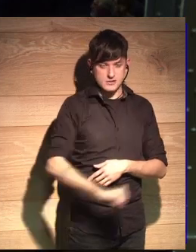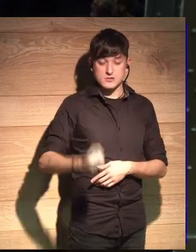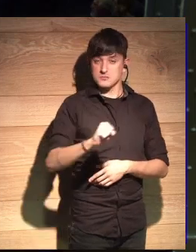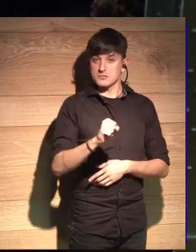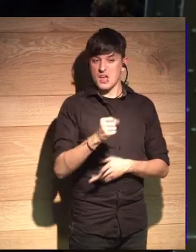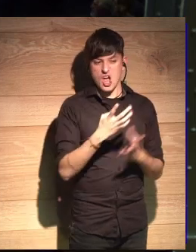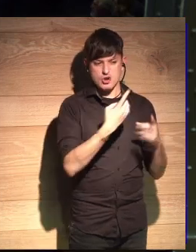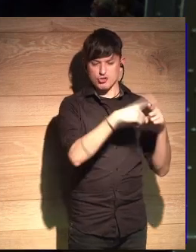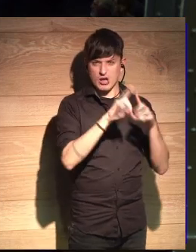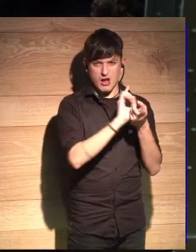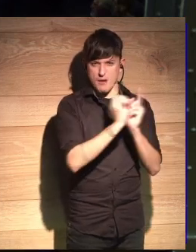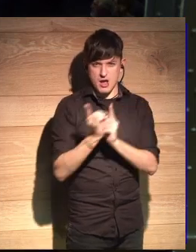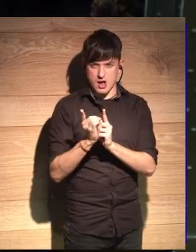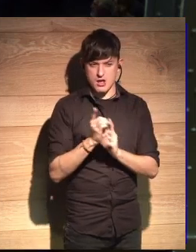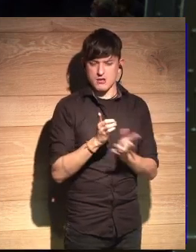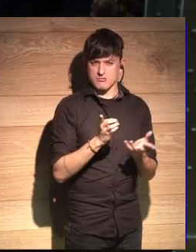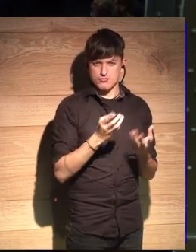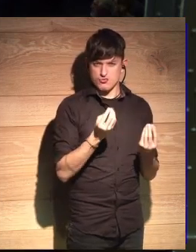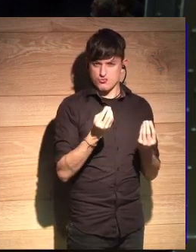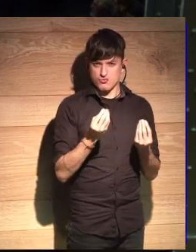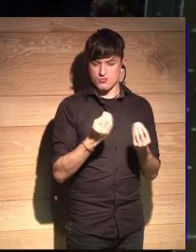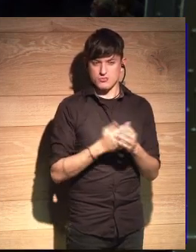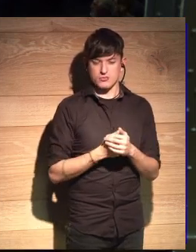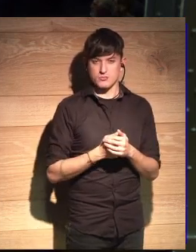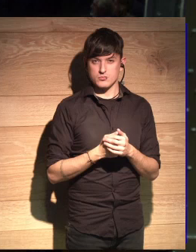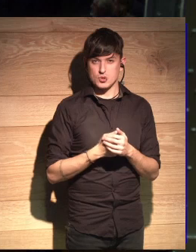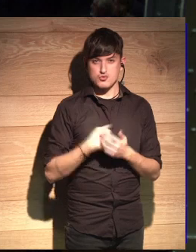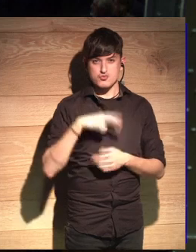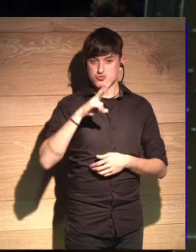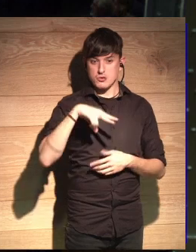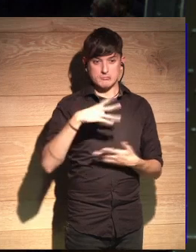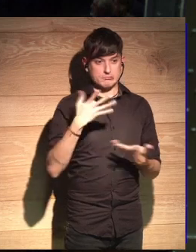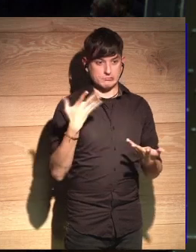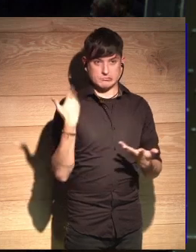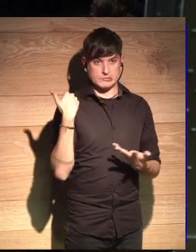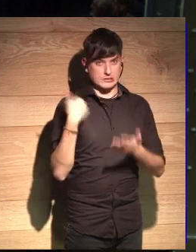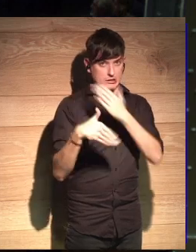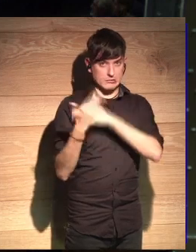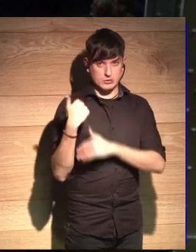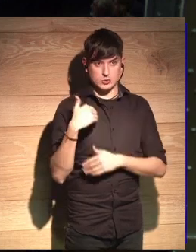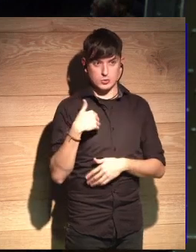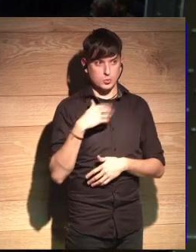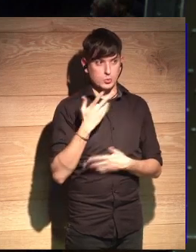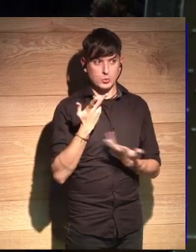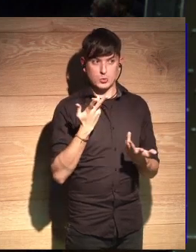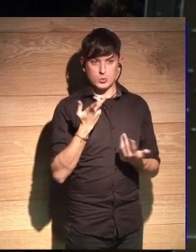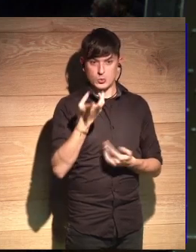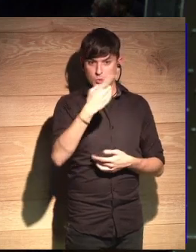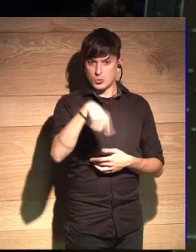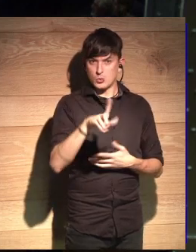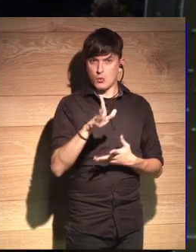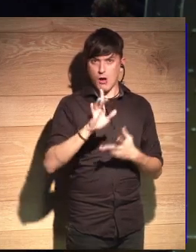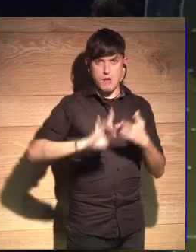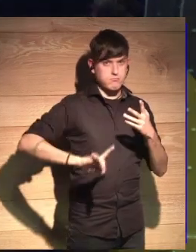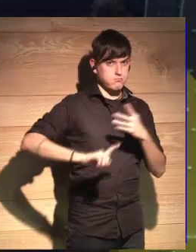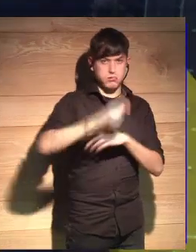1970. We never would have guessed then that you would have succeeded so well in making